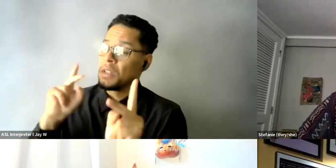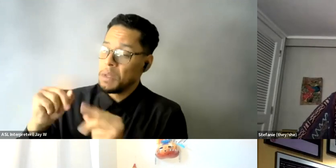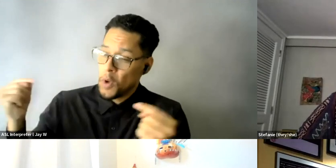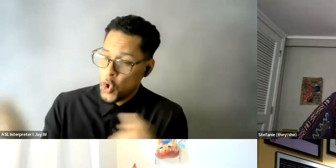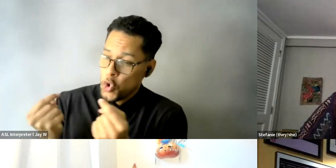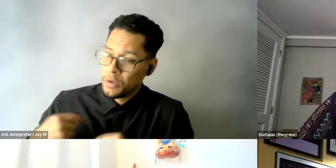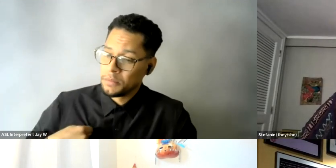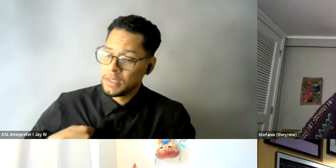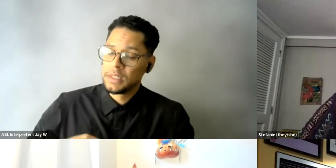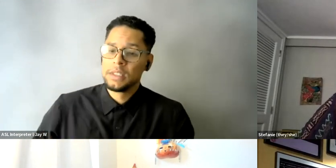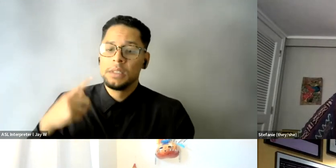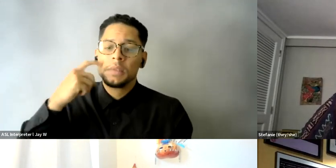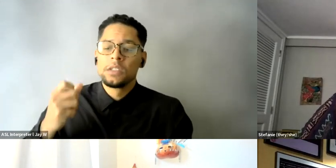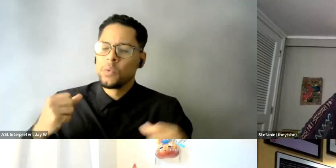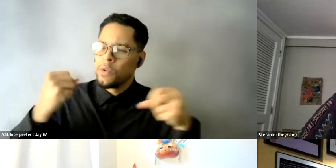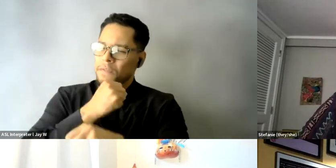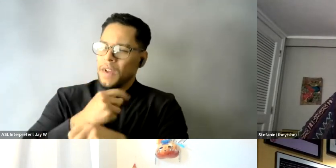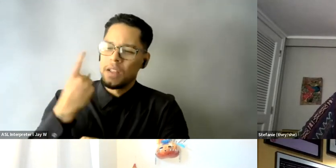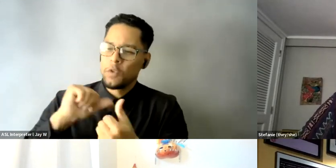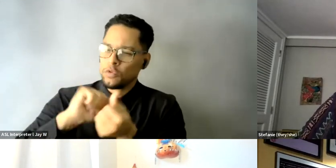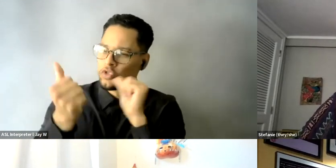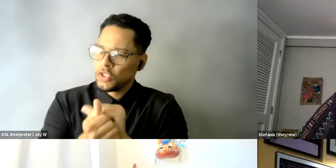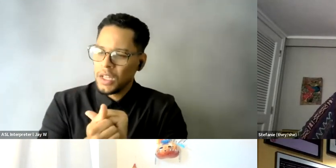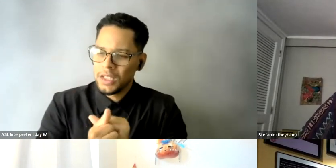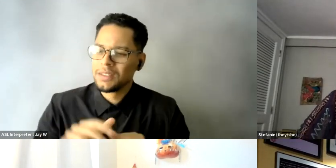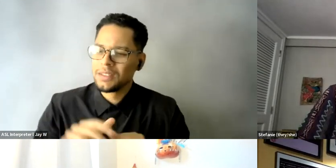we were fighting for change, but we didn't have the,